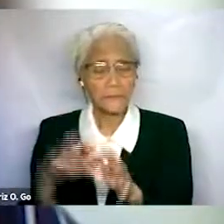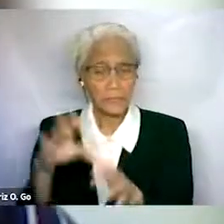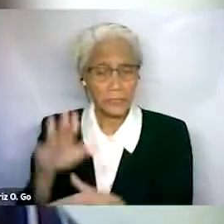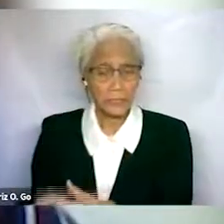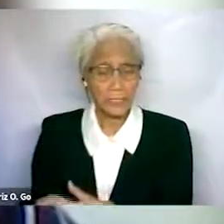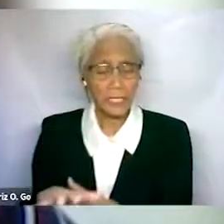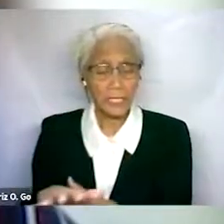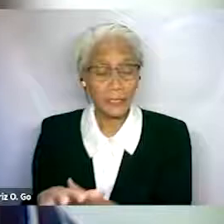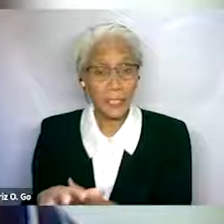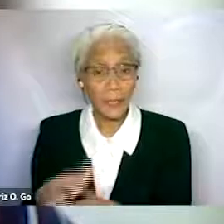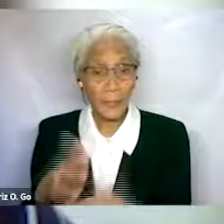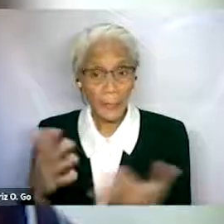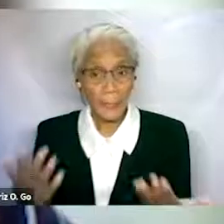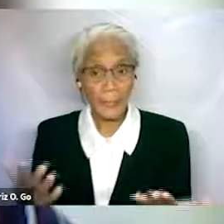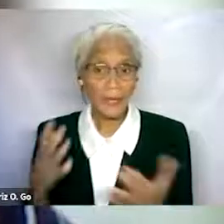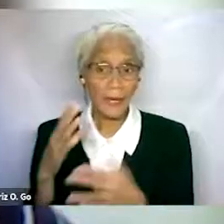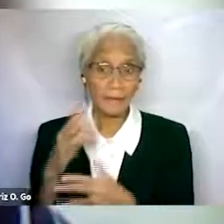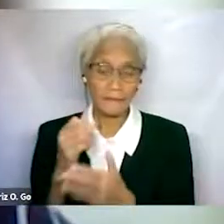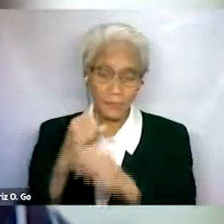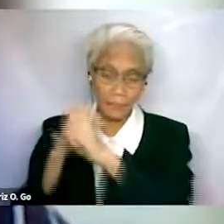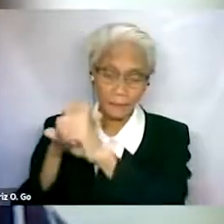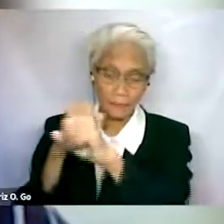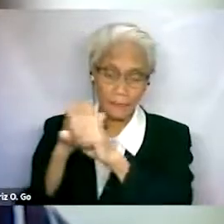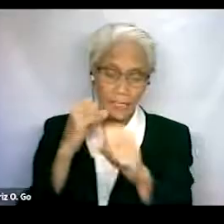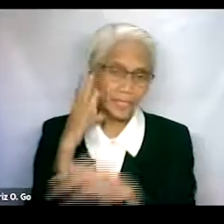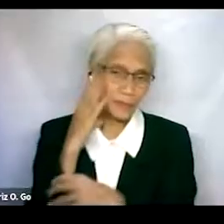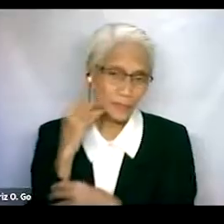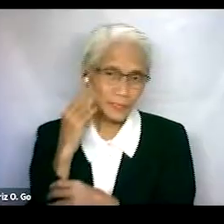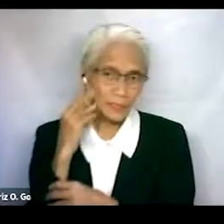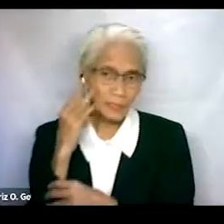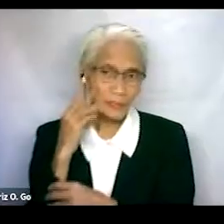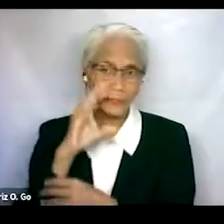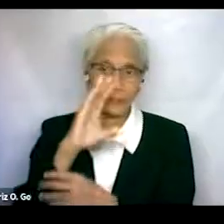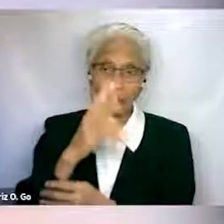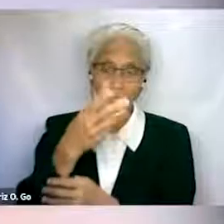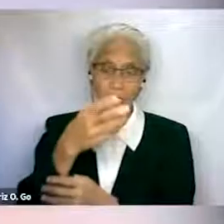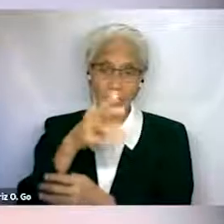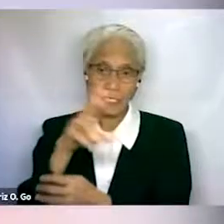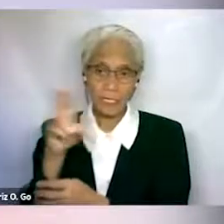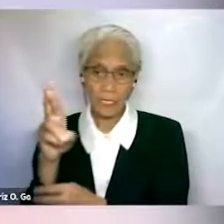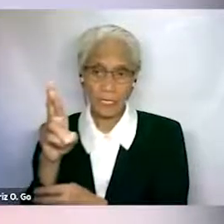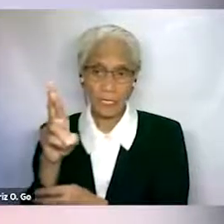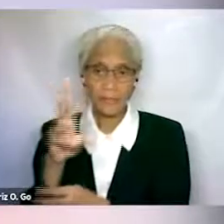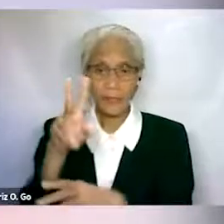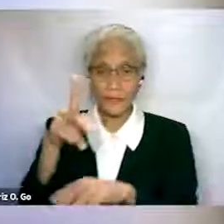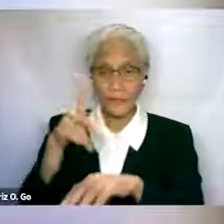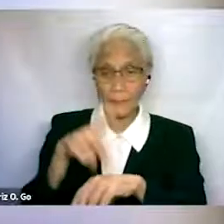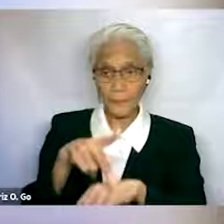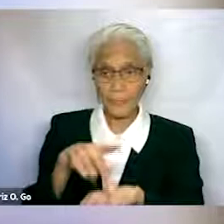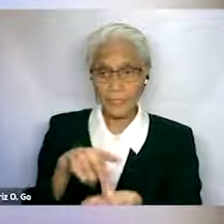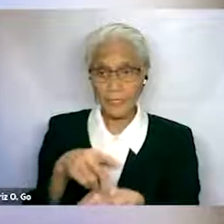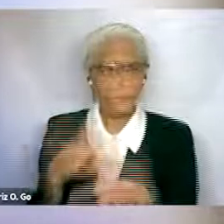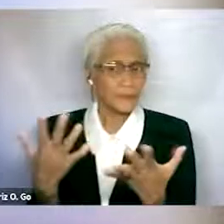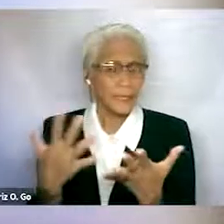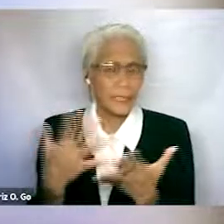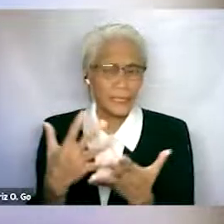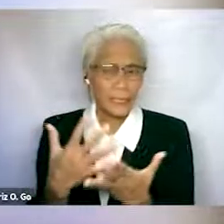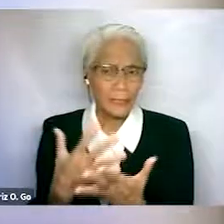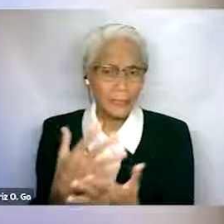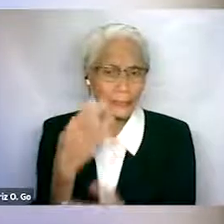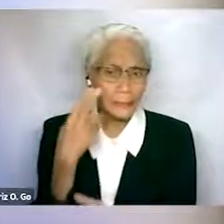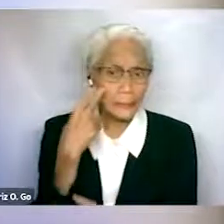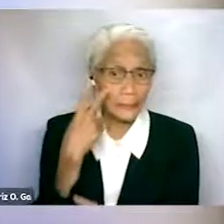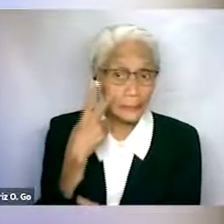CHR experience or the experience of the Black Commission on Human Rights of the Philippines. So first and foremost, Dr.